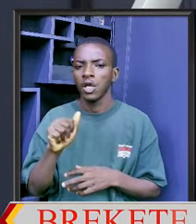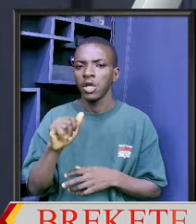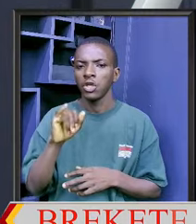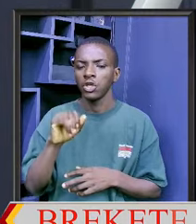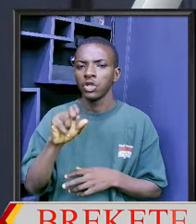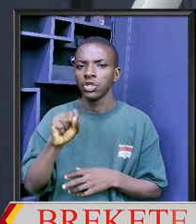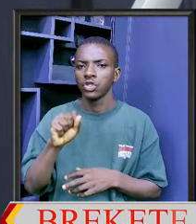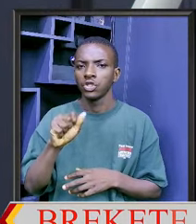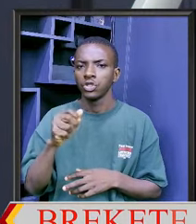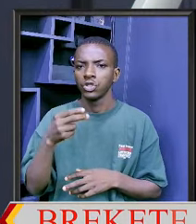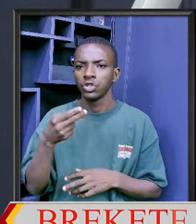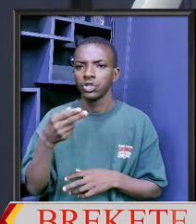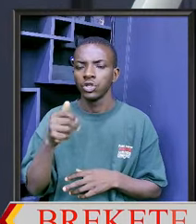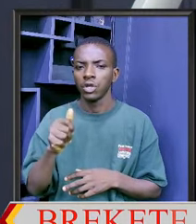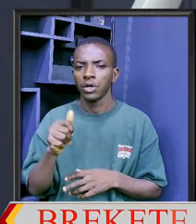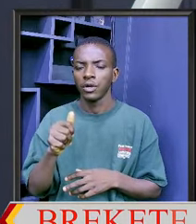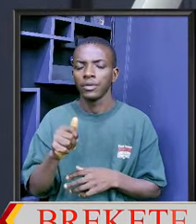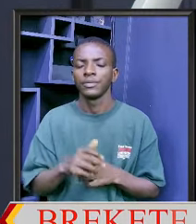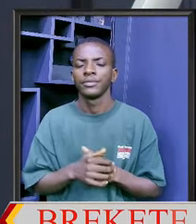Huh?